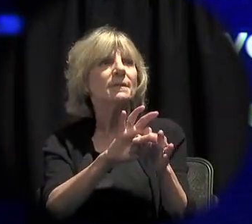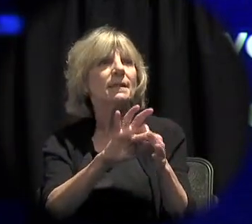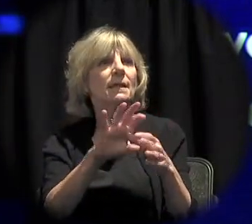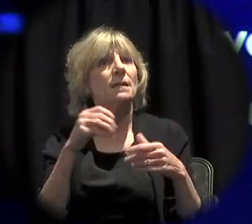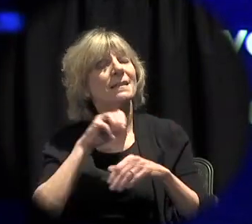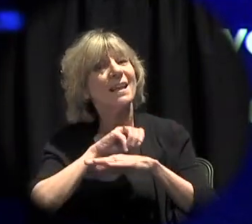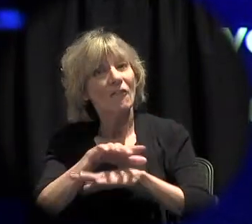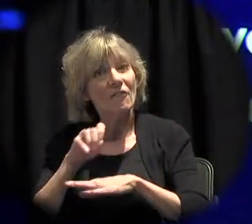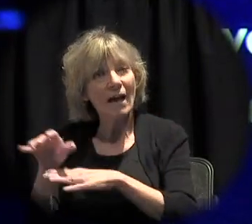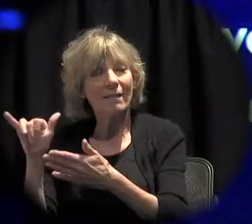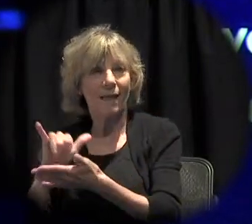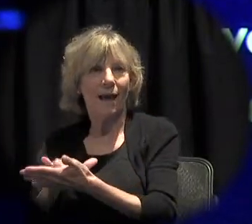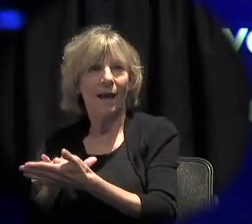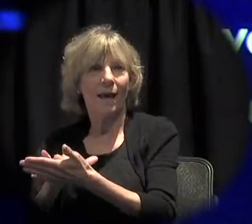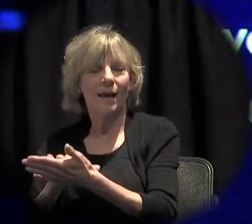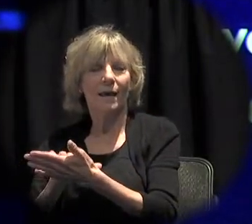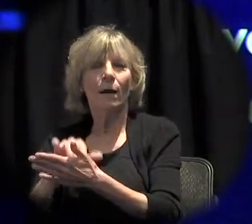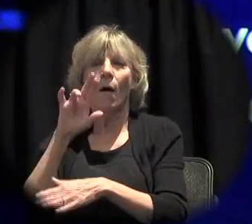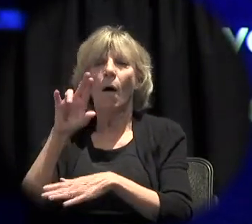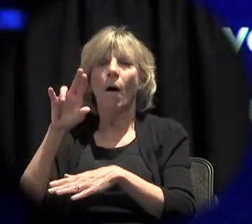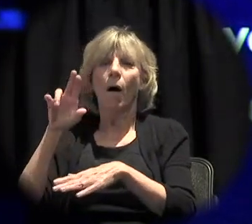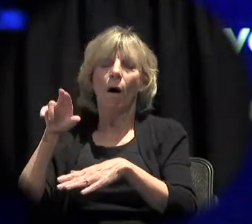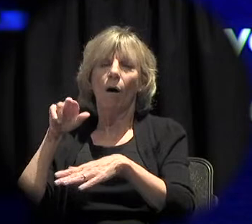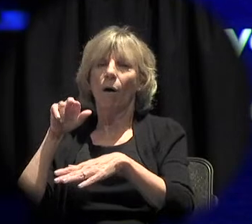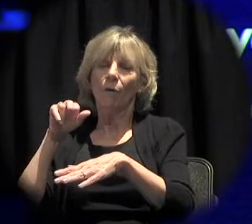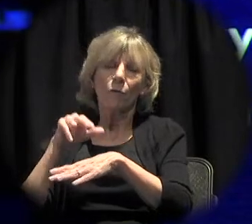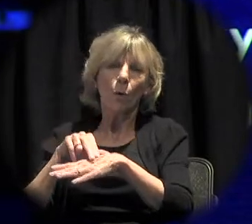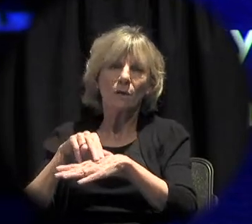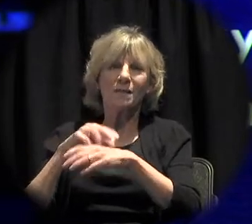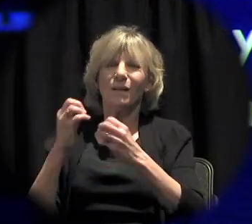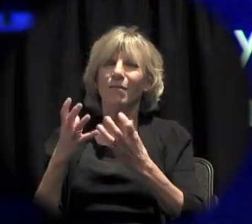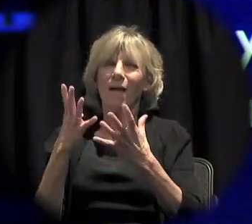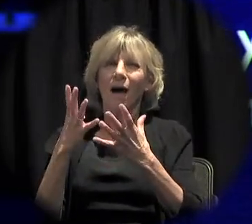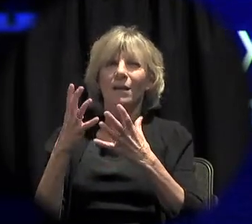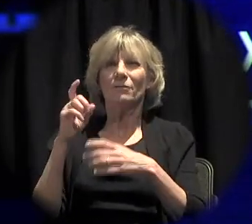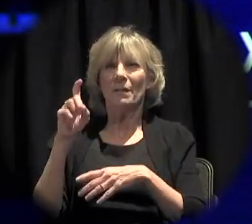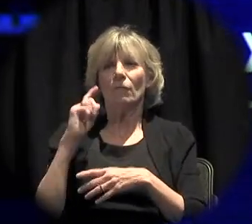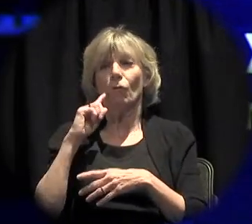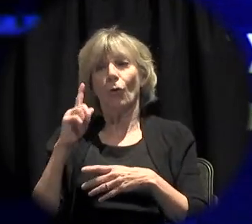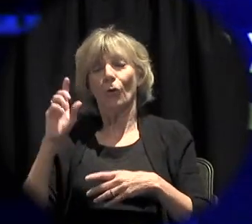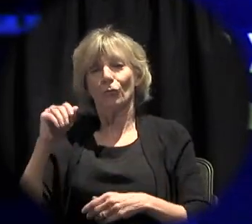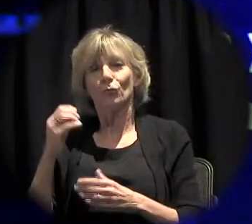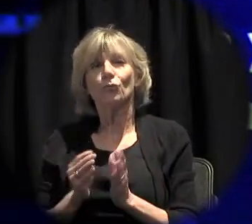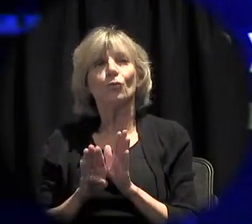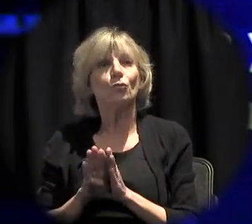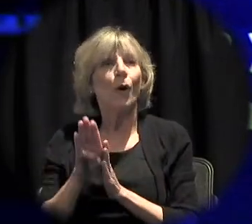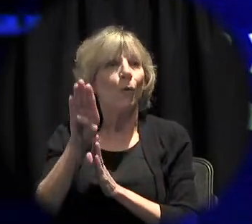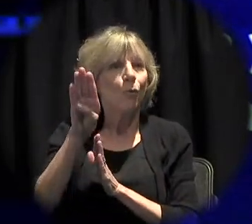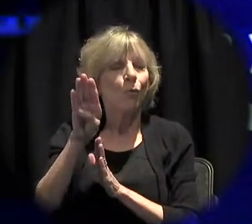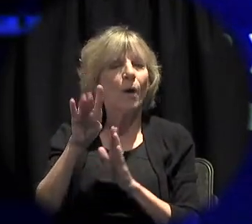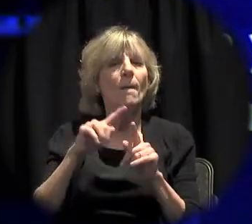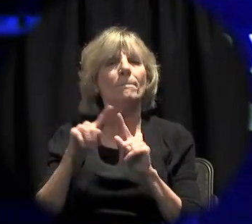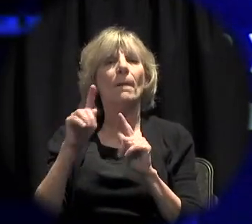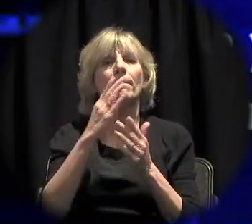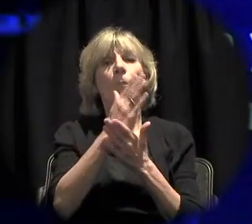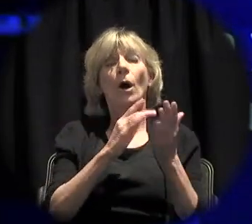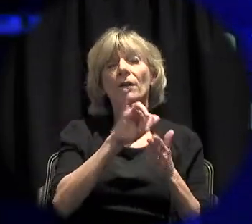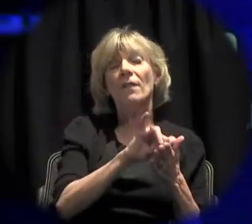And of course, again, there's a lot of places for us to grow. And so part of this modeling growth is acknowledging when we mess